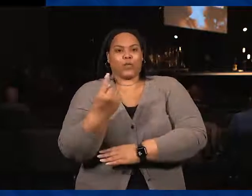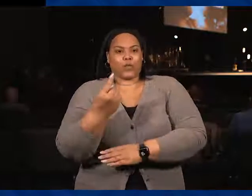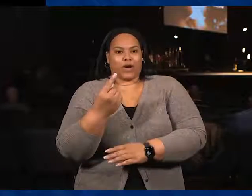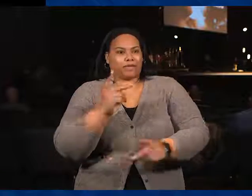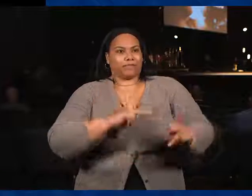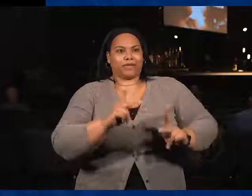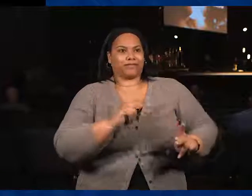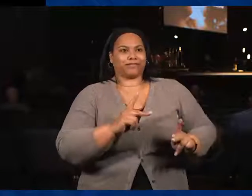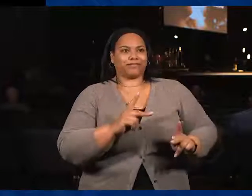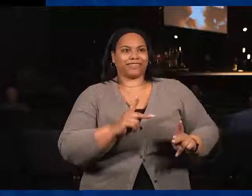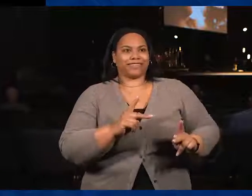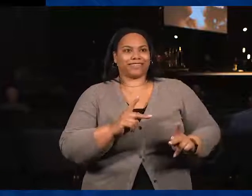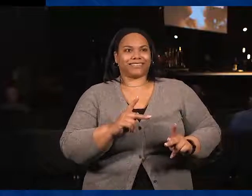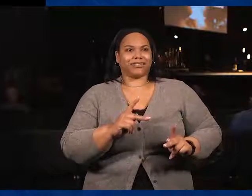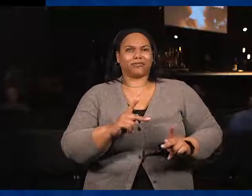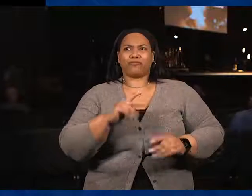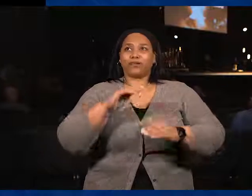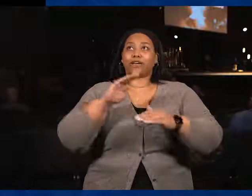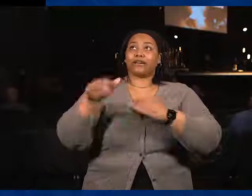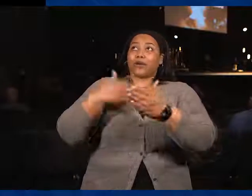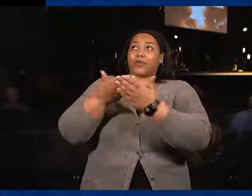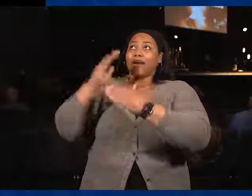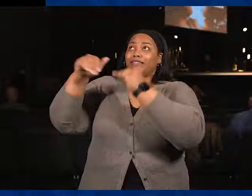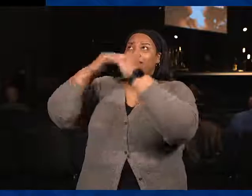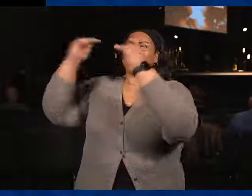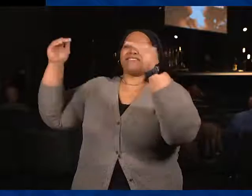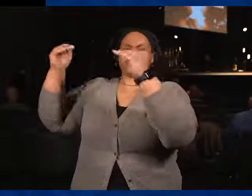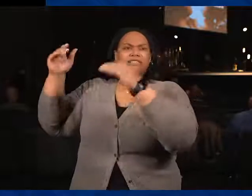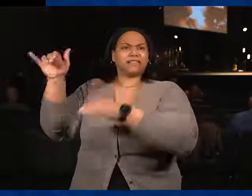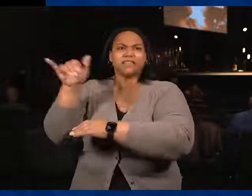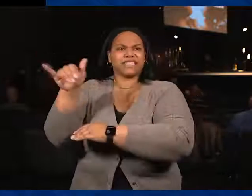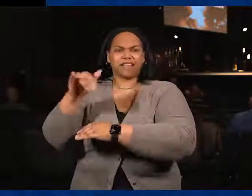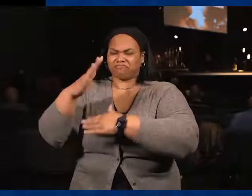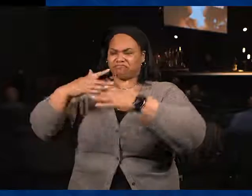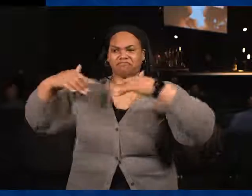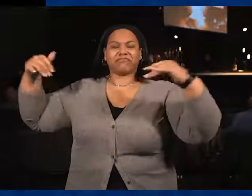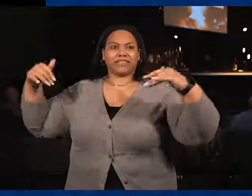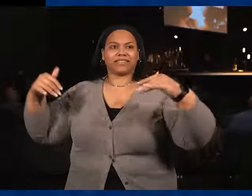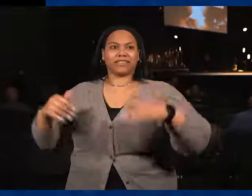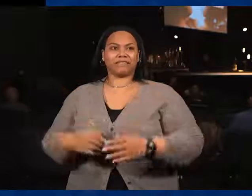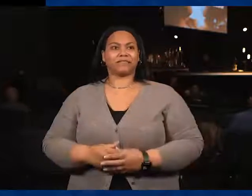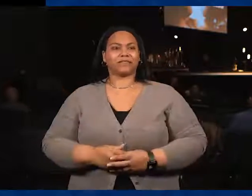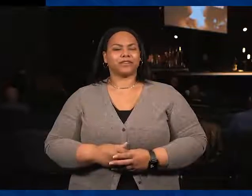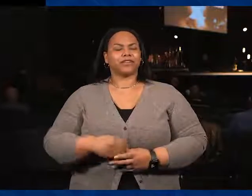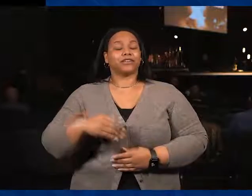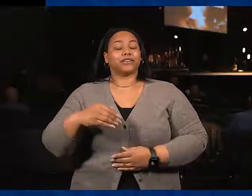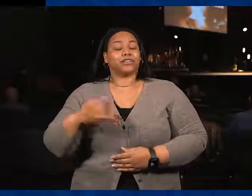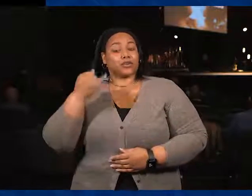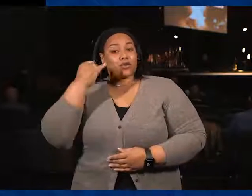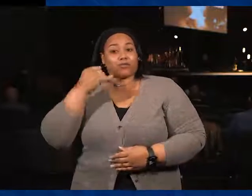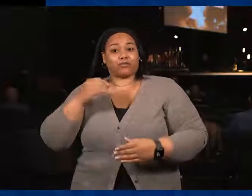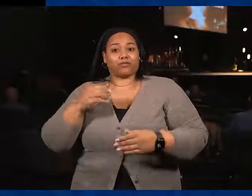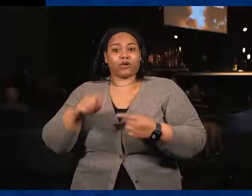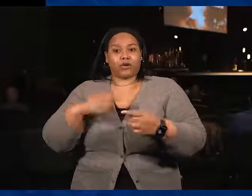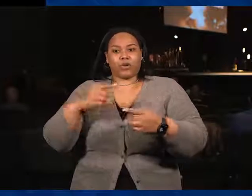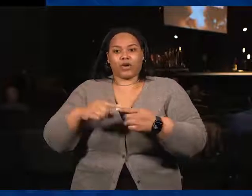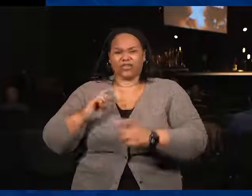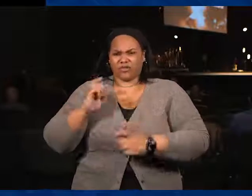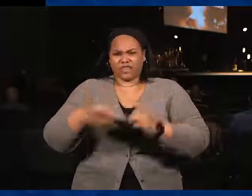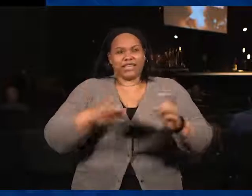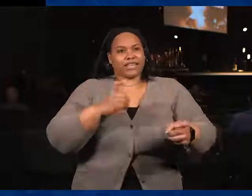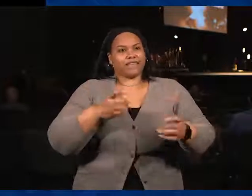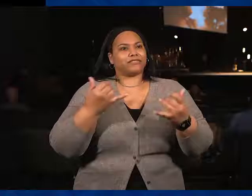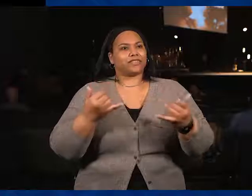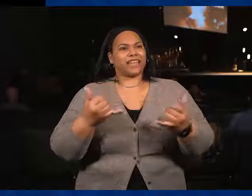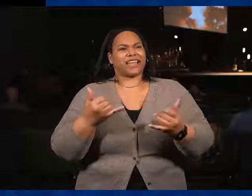away from us when we get up there. And so as we give today, give thanks, thank the Lord that we get a